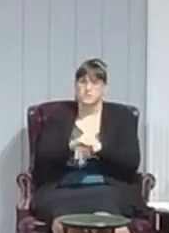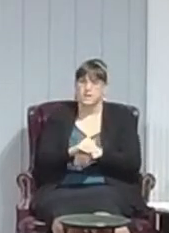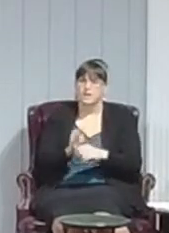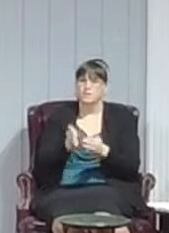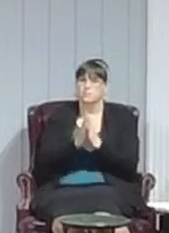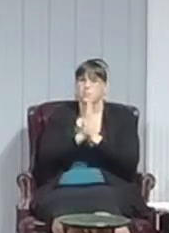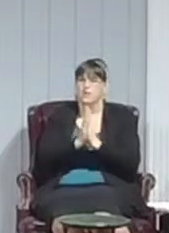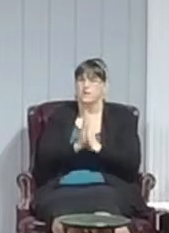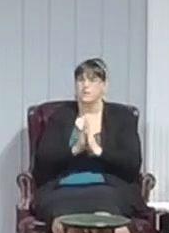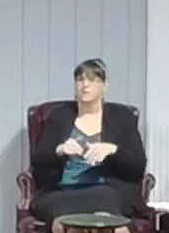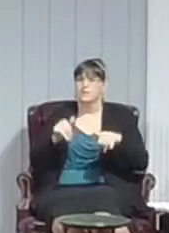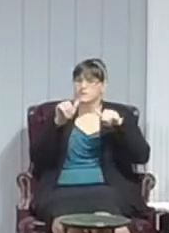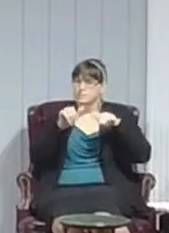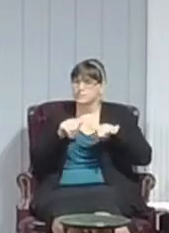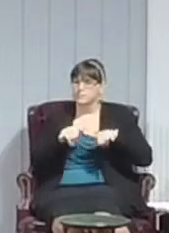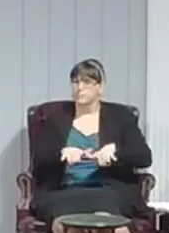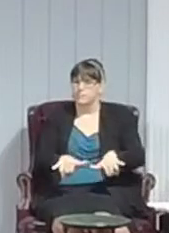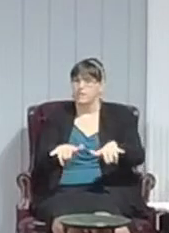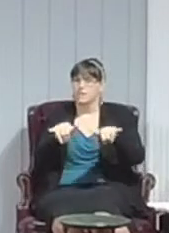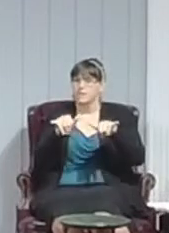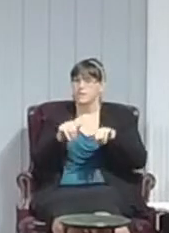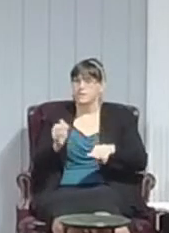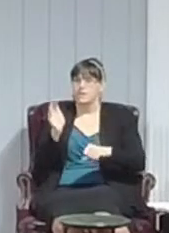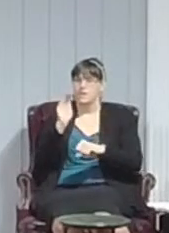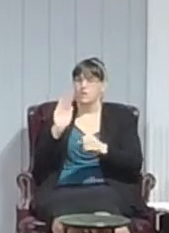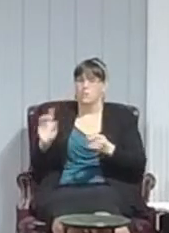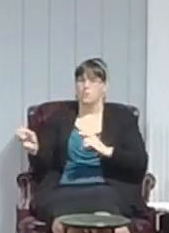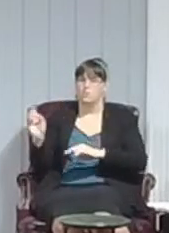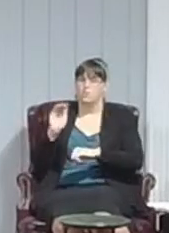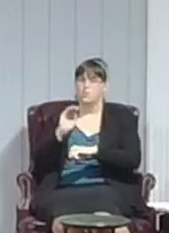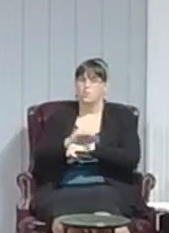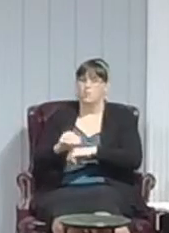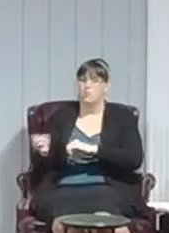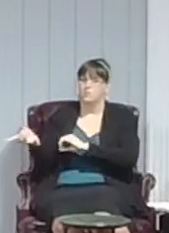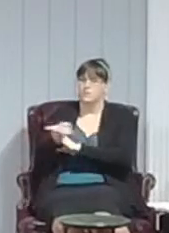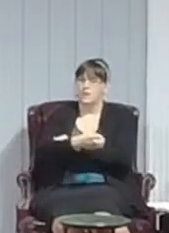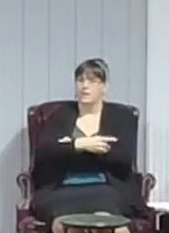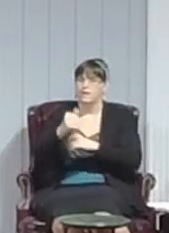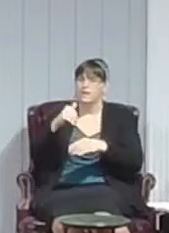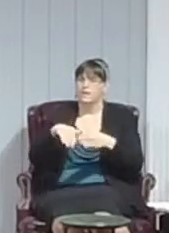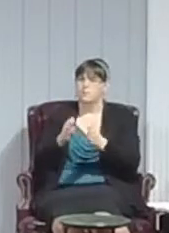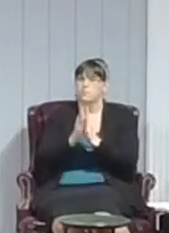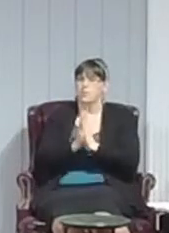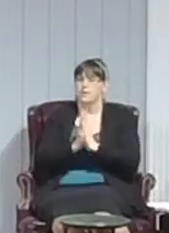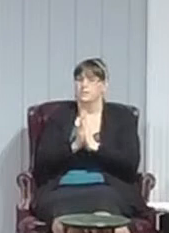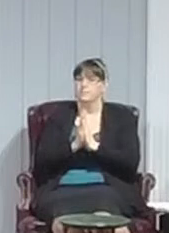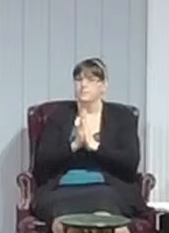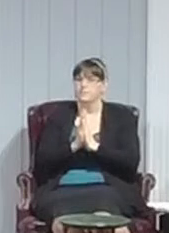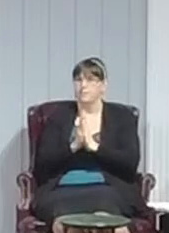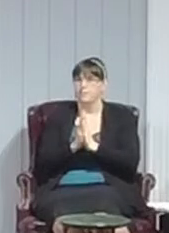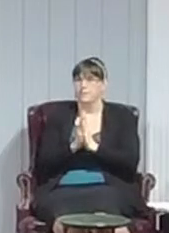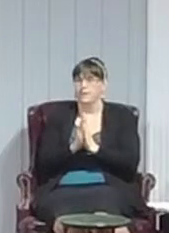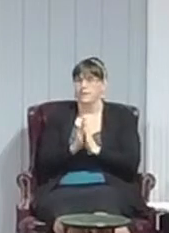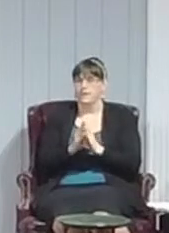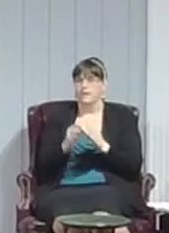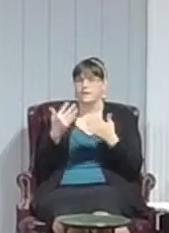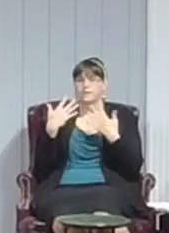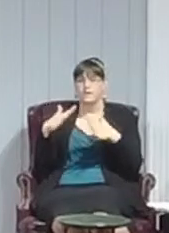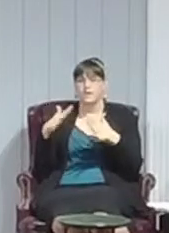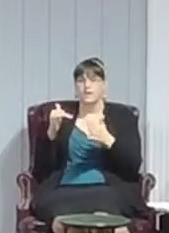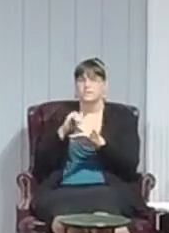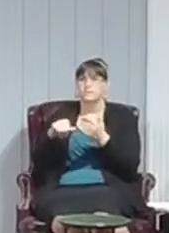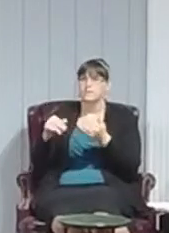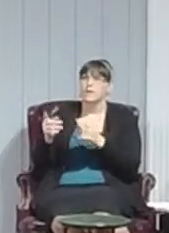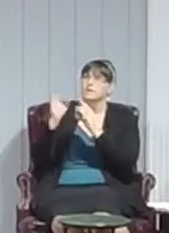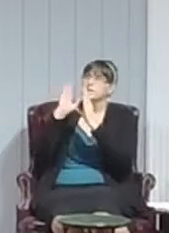that. He spent an entire night in prayer. And at the end of a night of prayer, communing with his